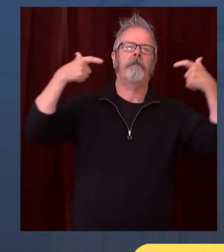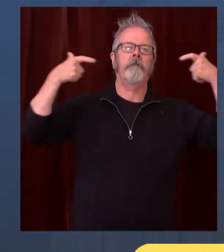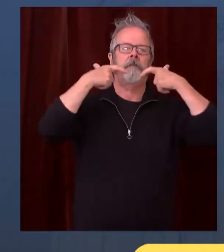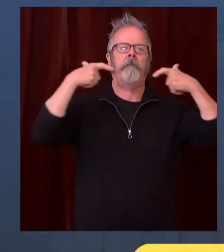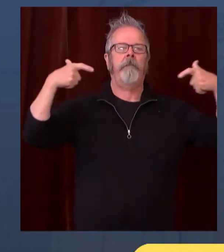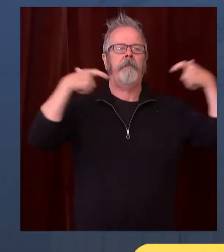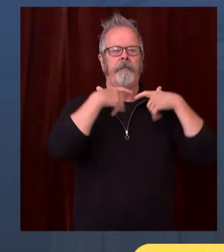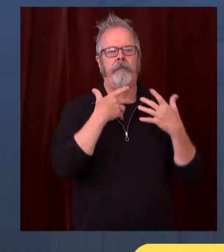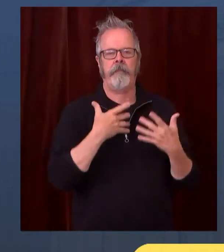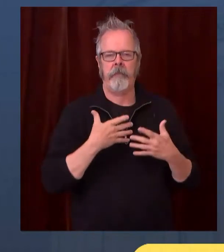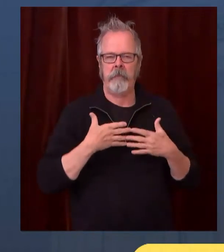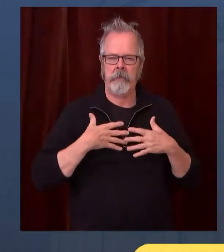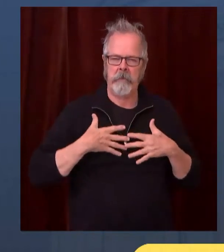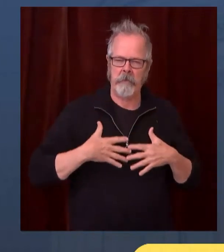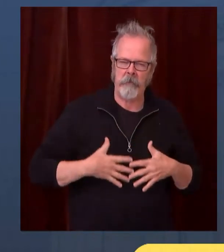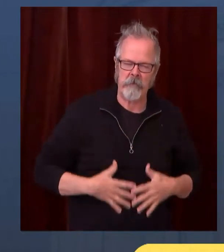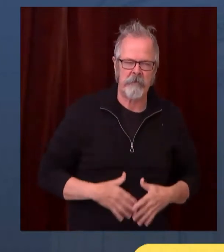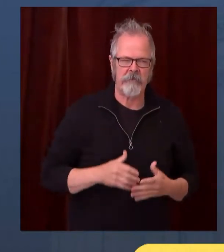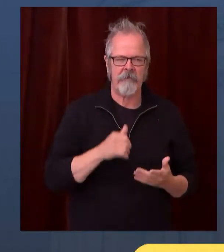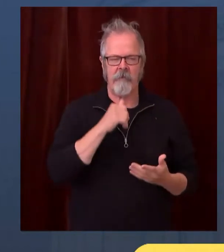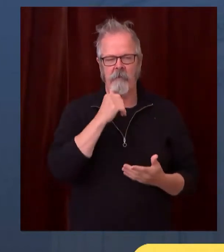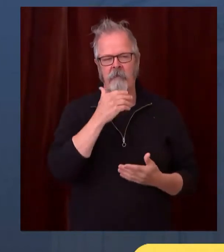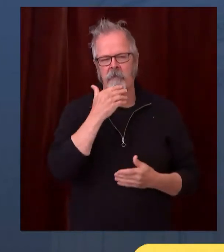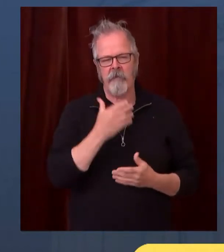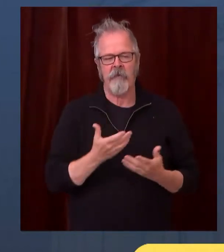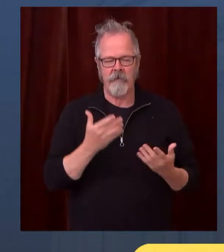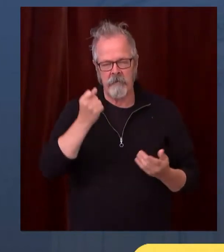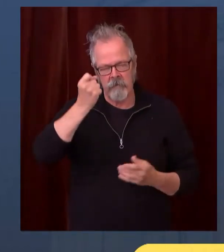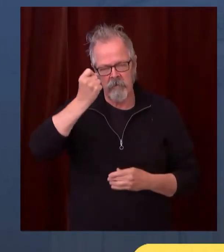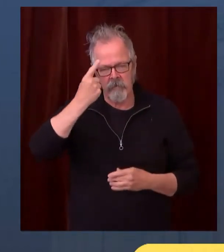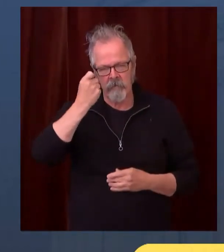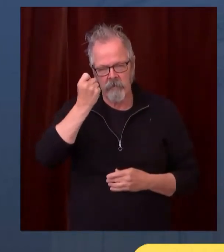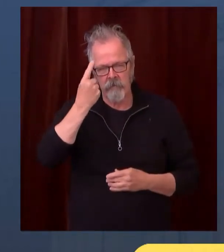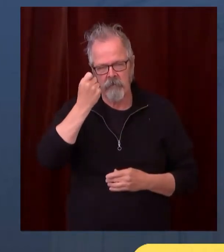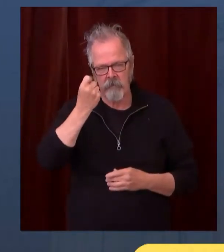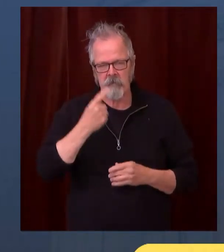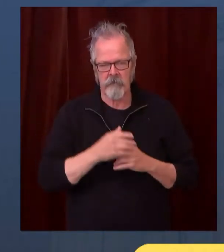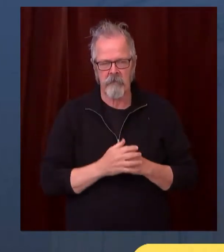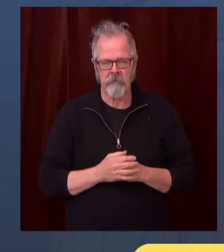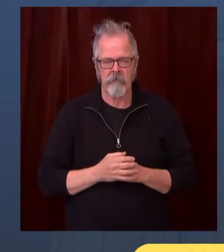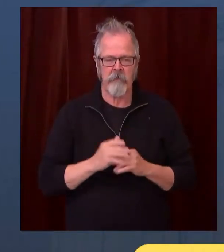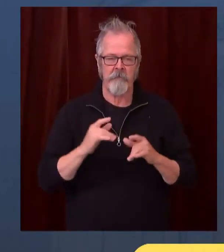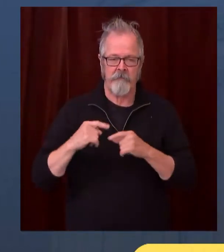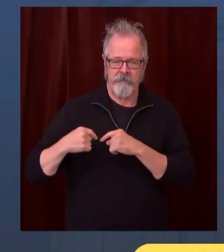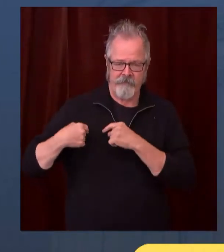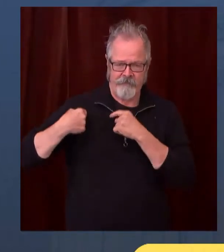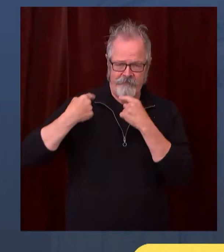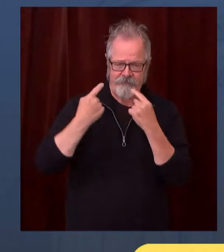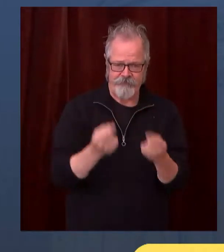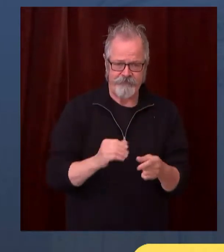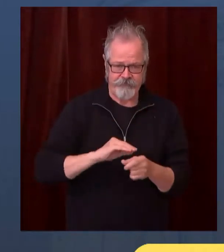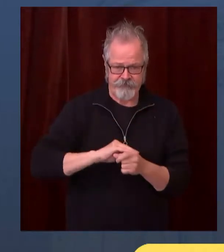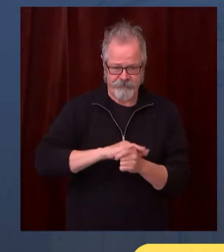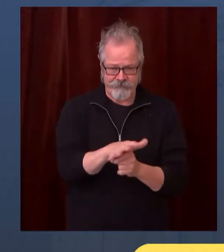safe. Since the pandemic began, Department of Health infection preventionists have worked with local